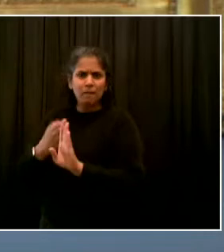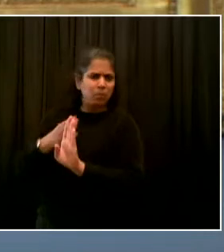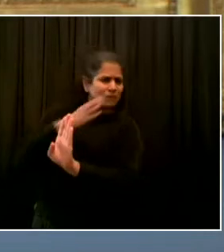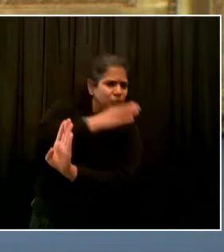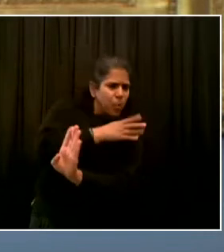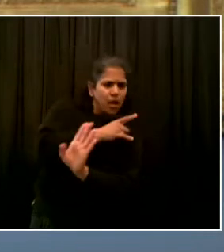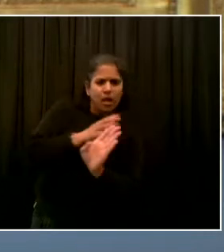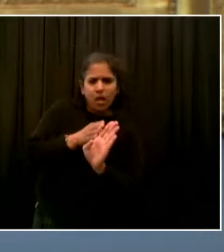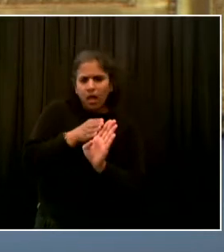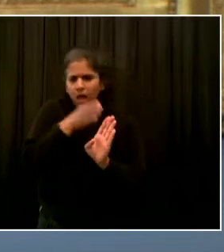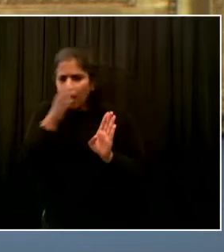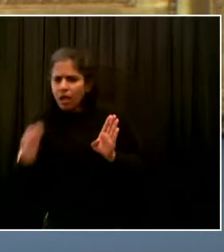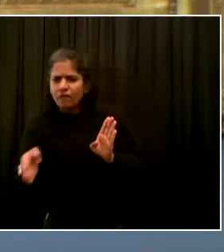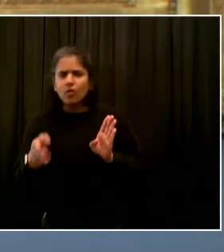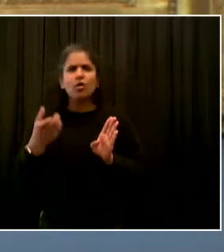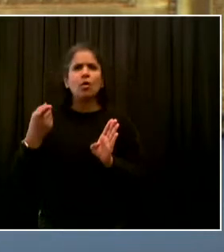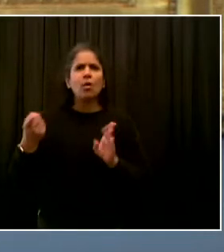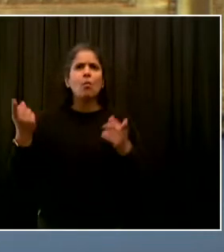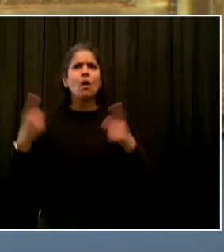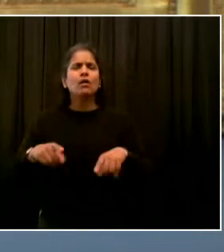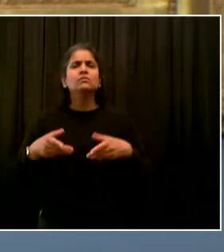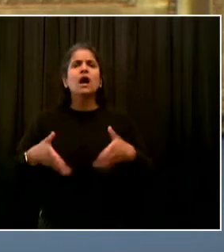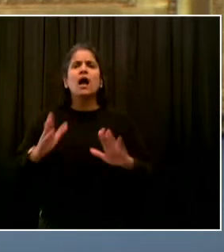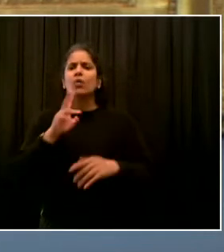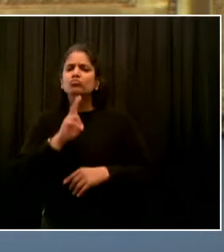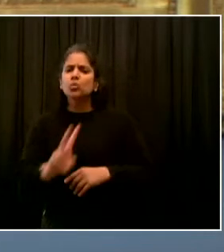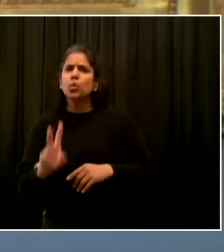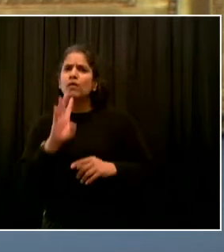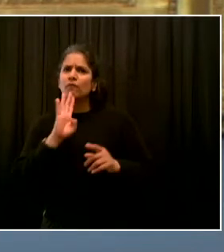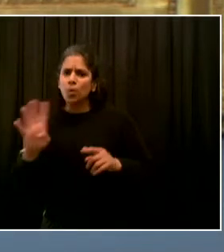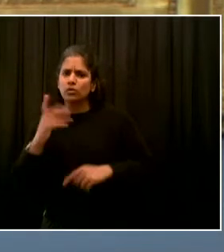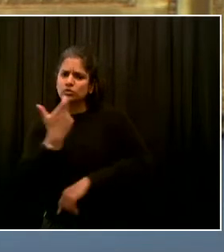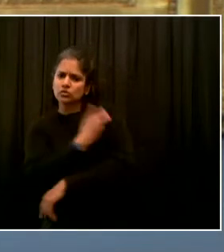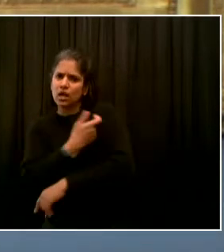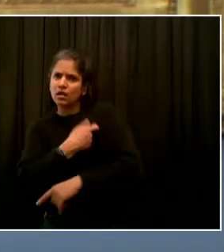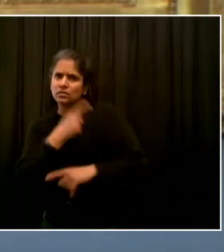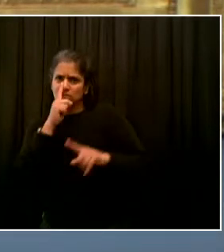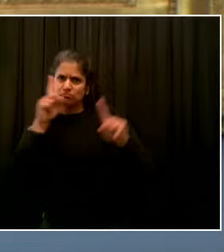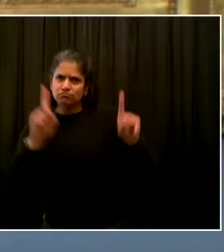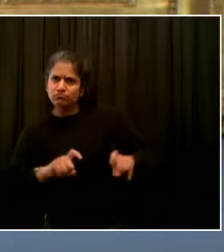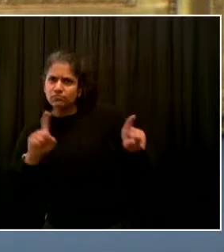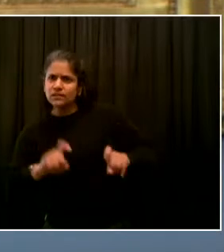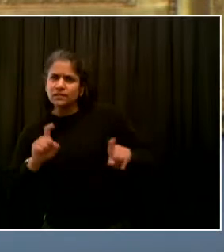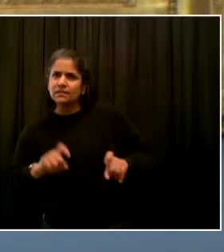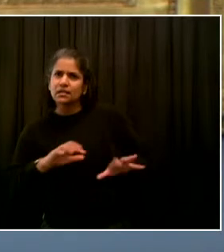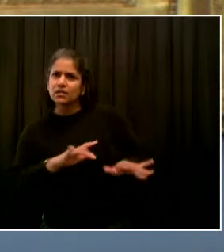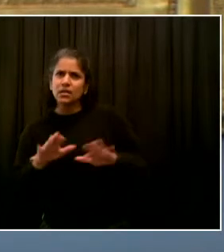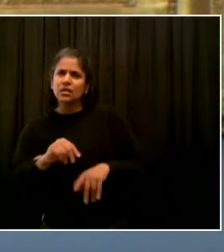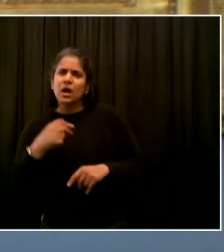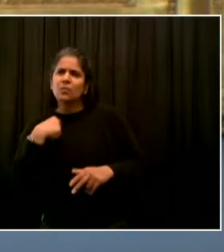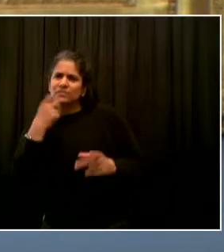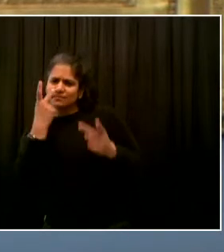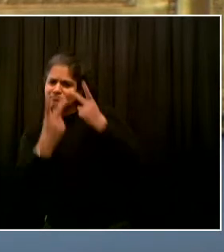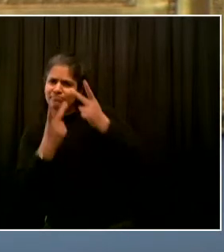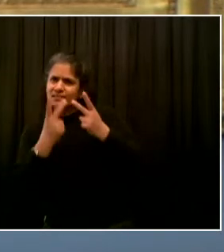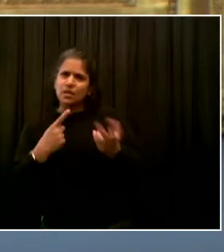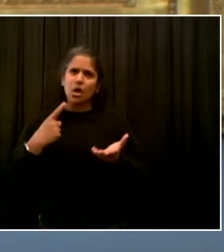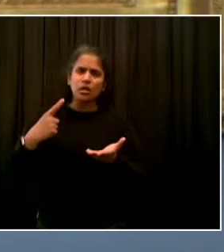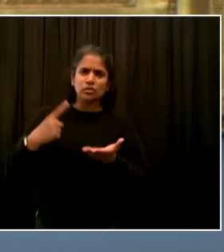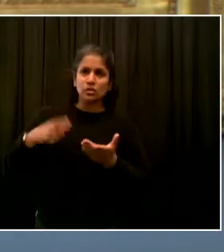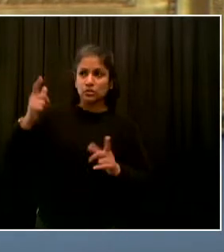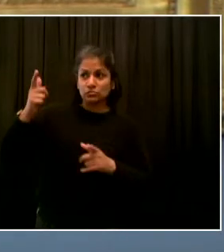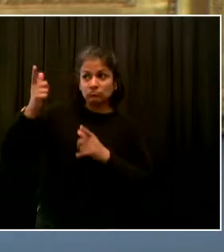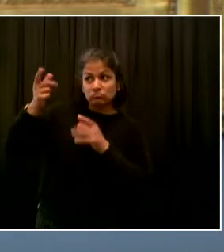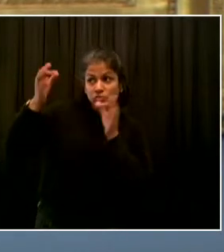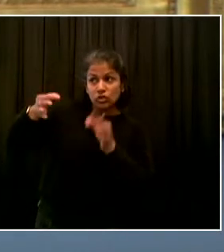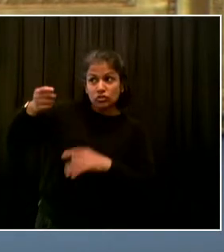old. But of course, we're going to comply with any ruling from the judge. Our legal team is going to put in place an appeal and ask